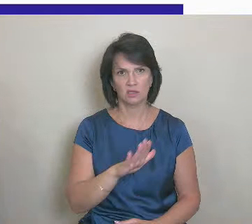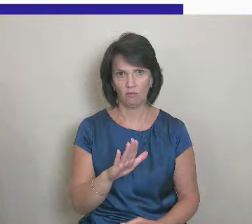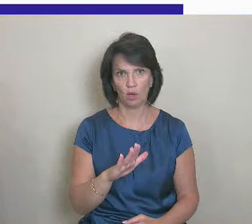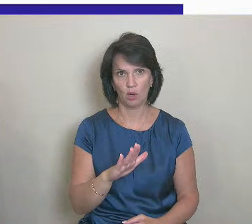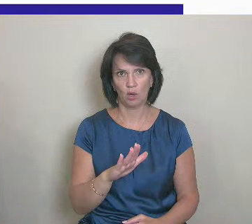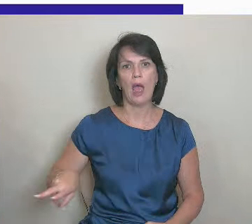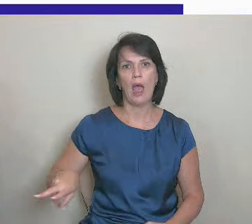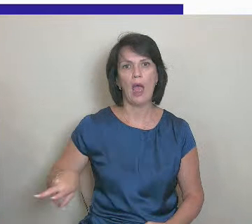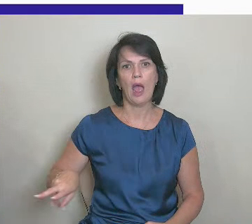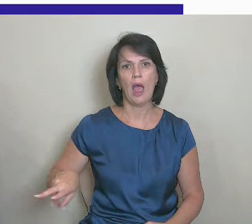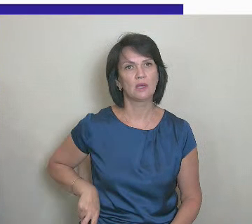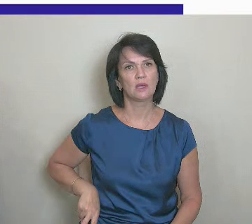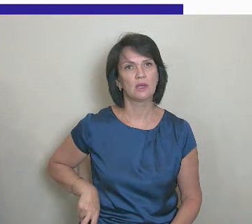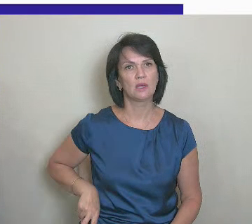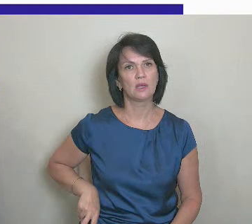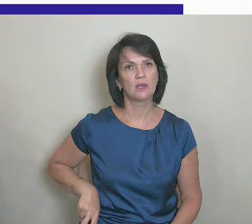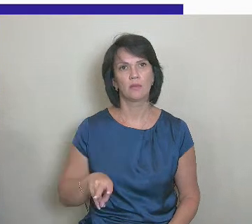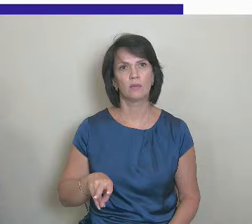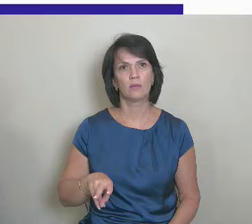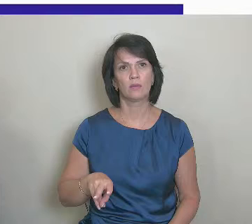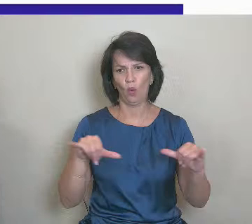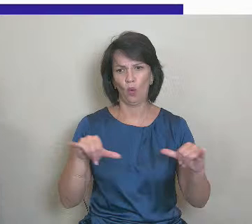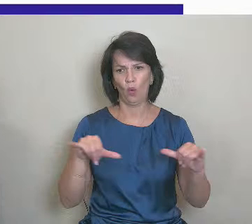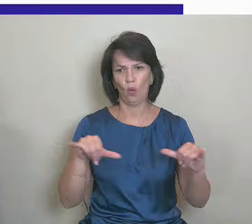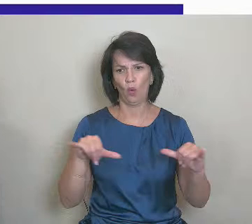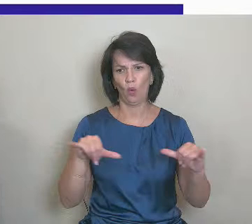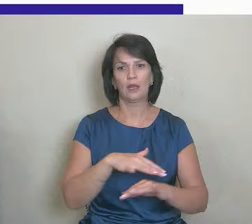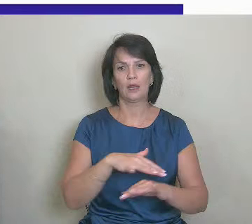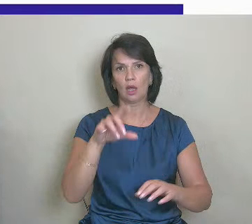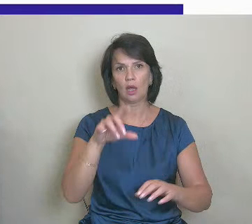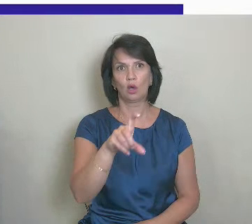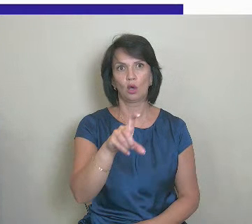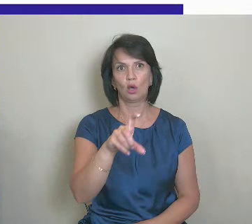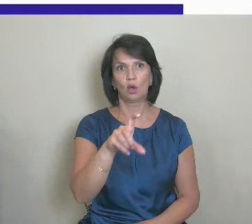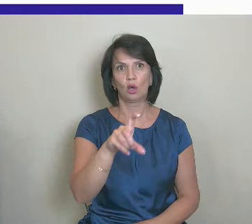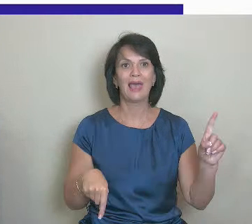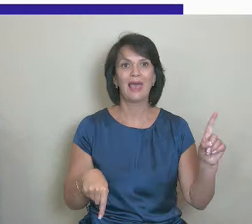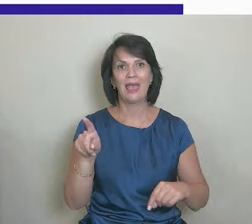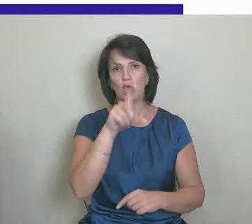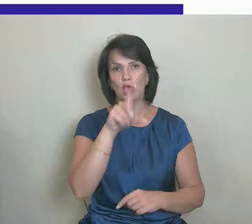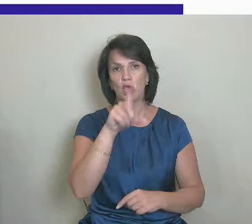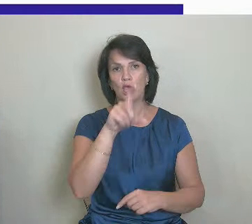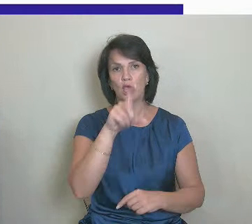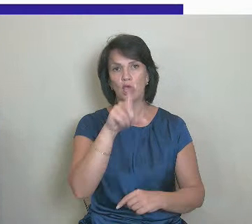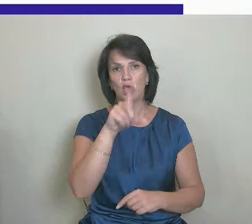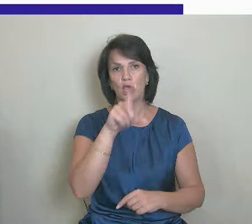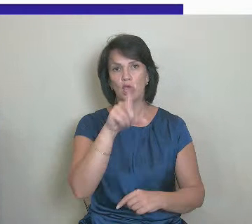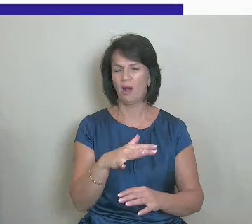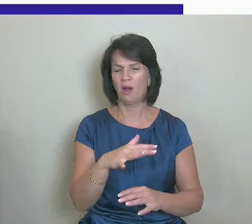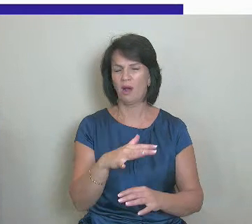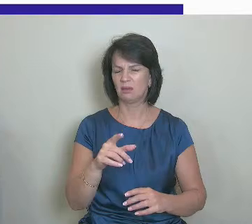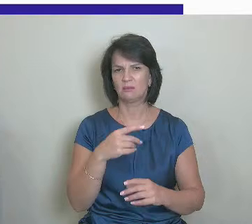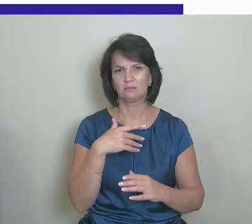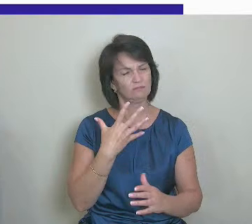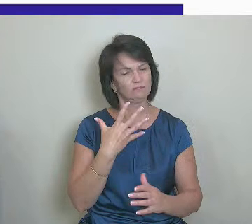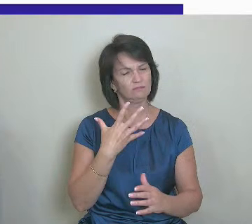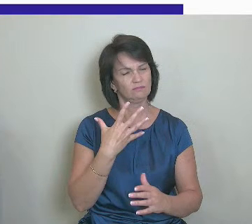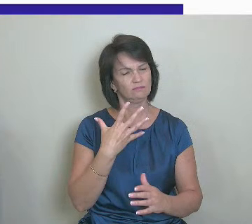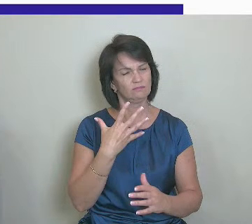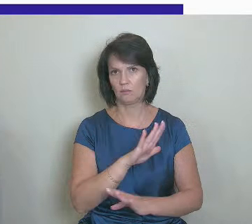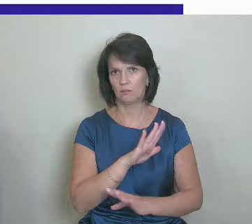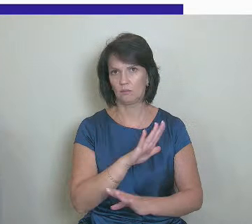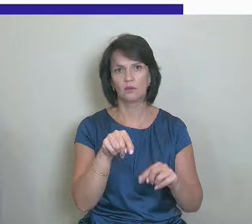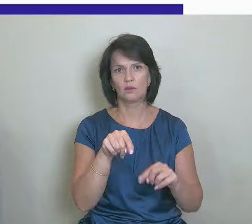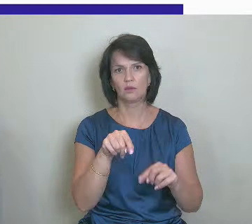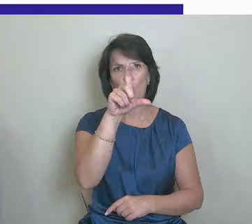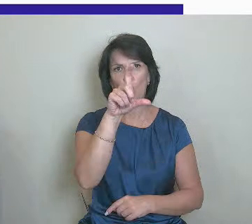of communities that are dissatisfied with the process of amalgamation of the communities, and